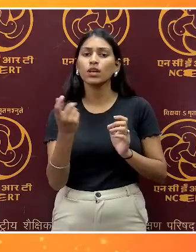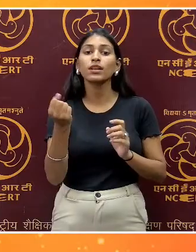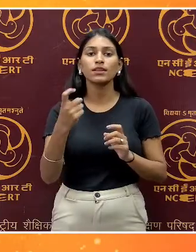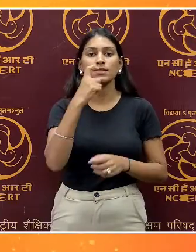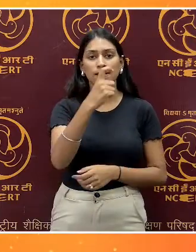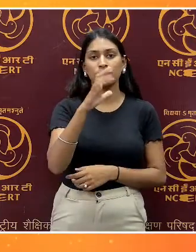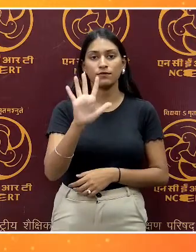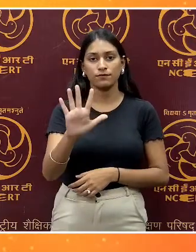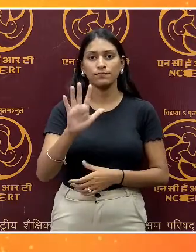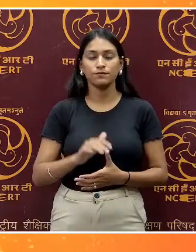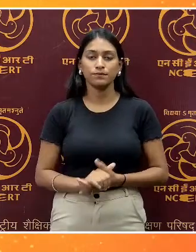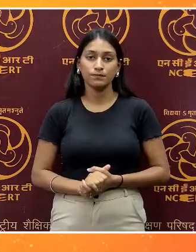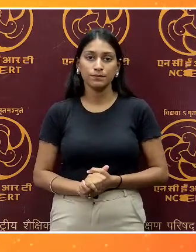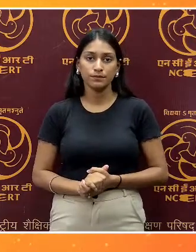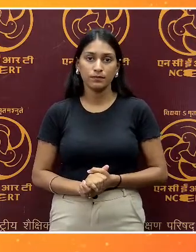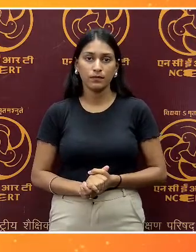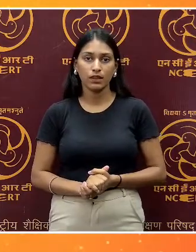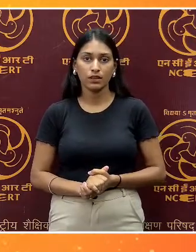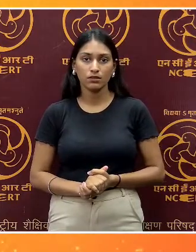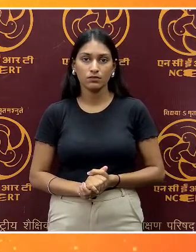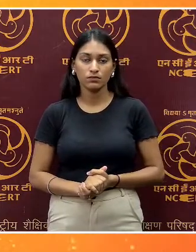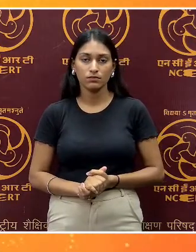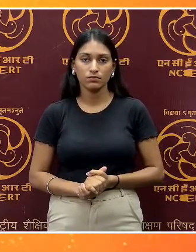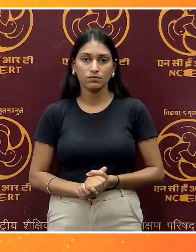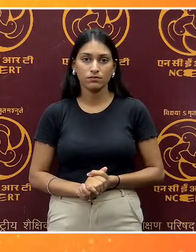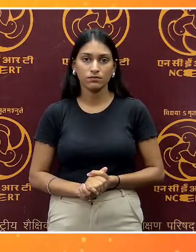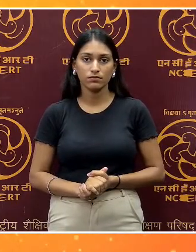drop the direction.